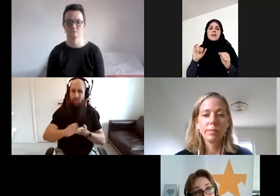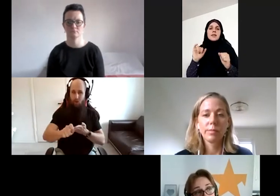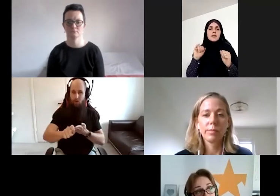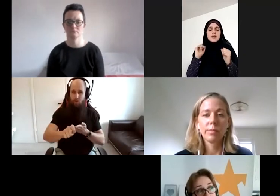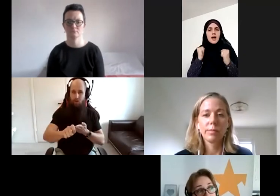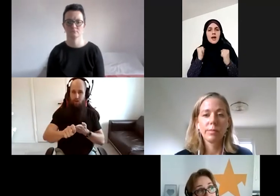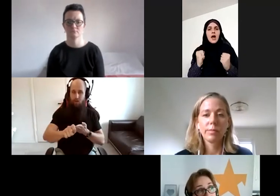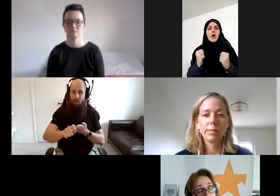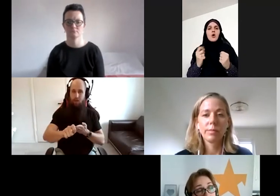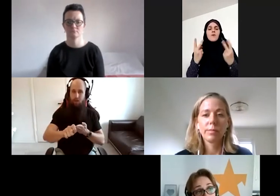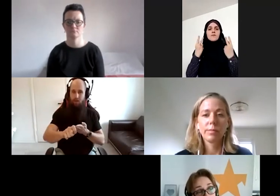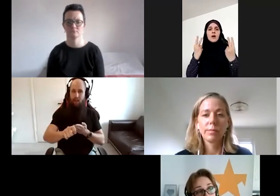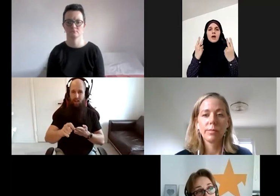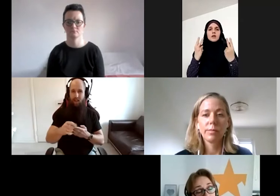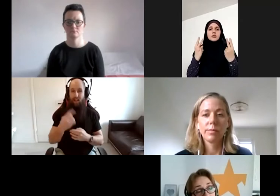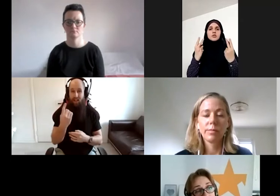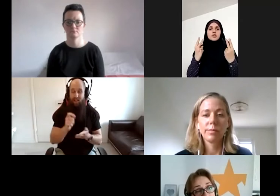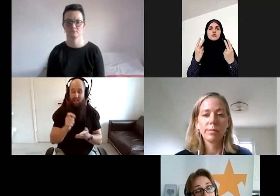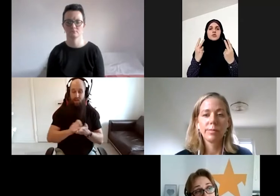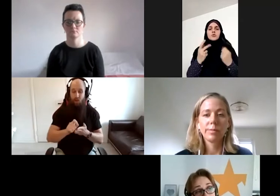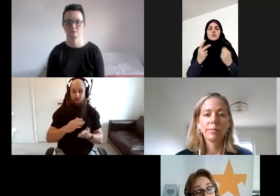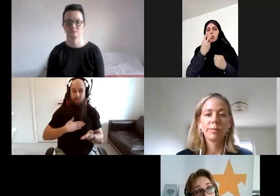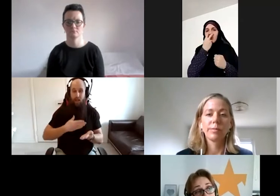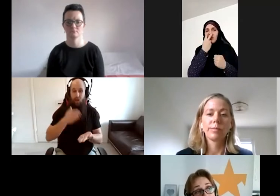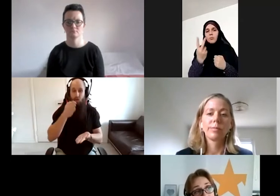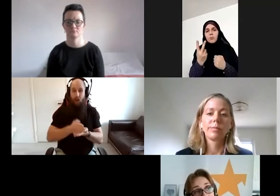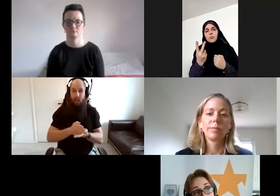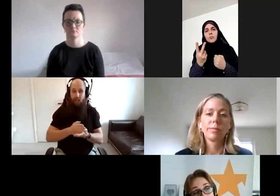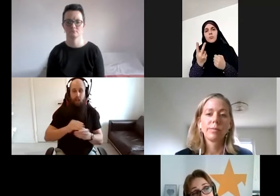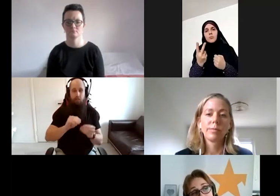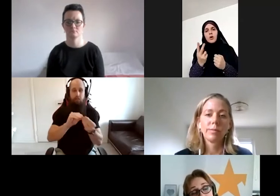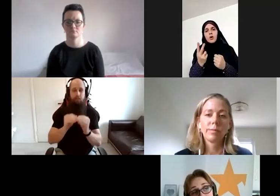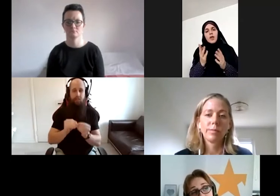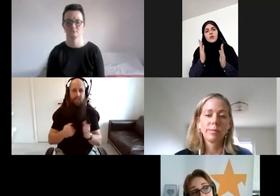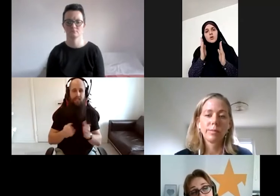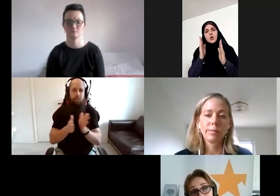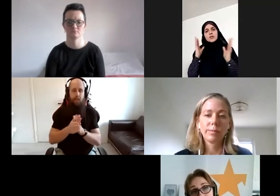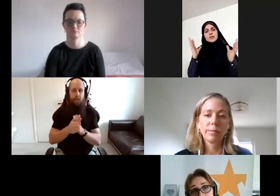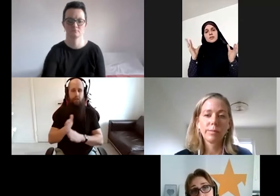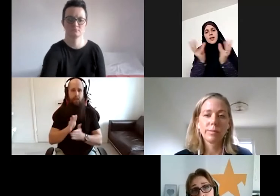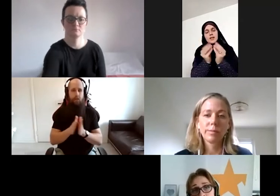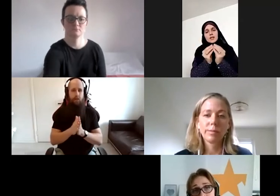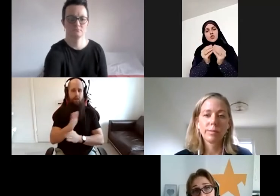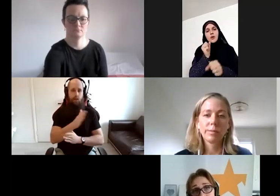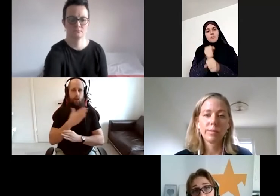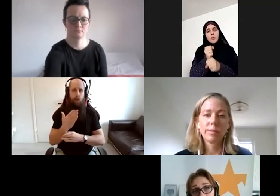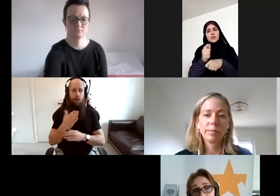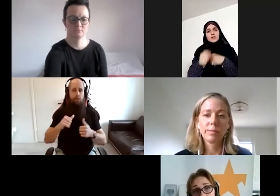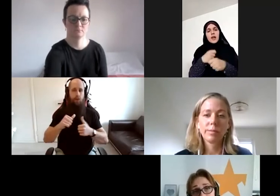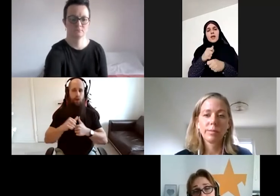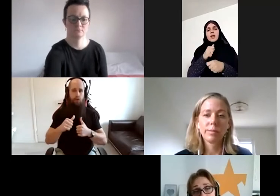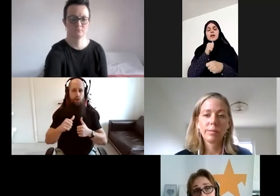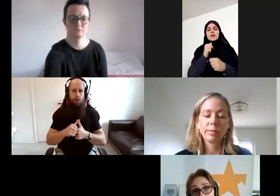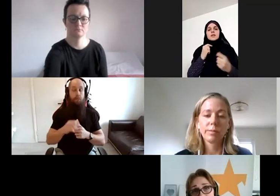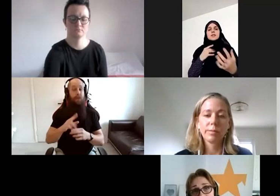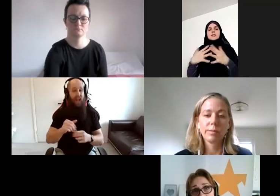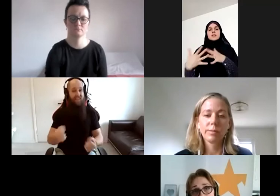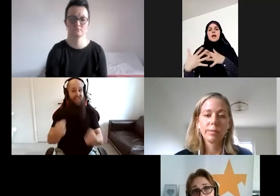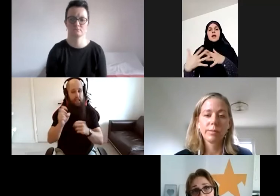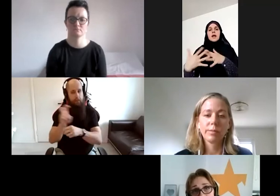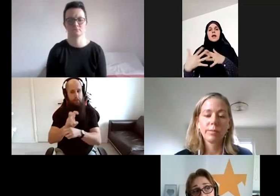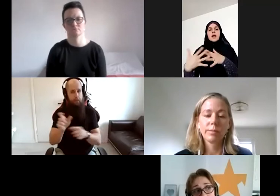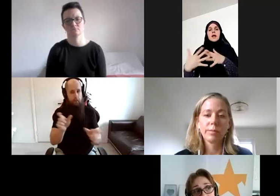reports my write done together with the partners, it's actually important on working on monitoring of human rights of persons